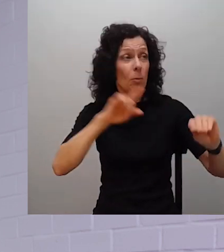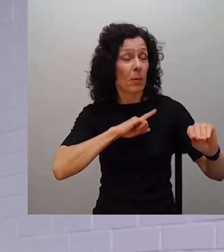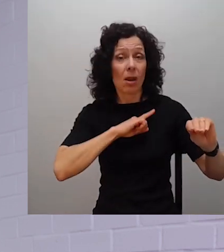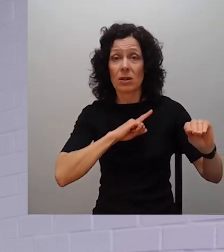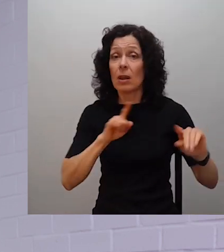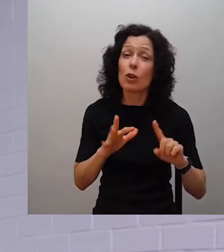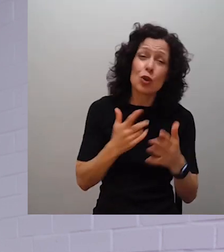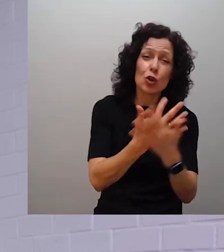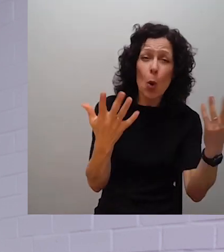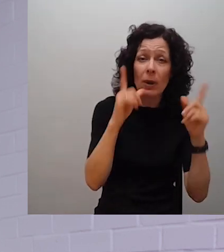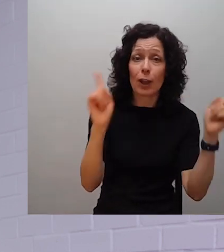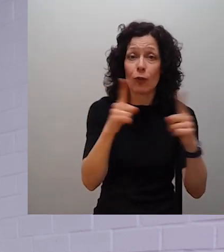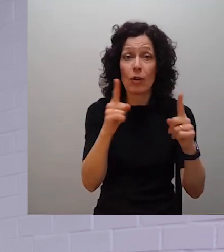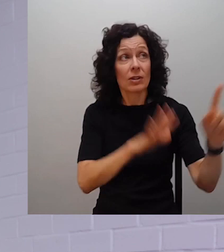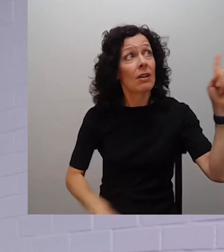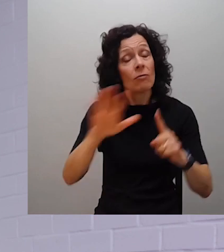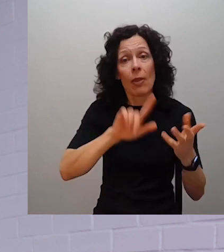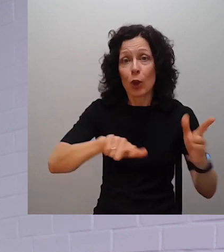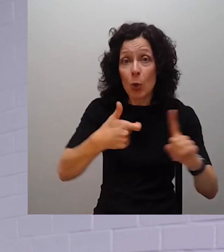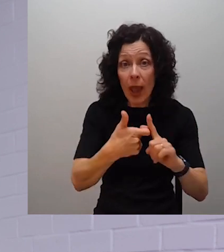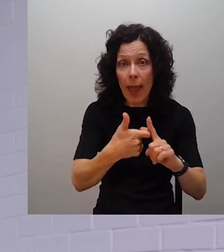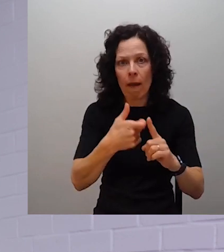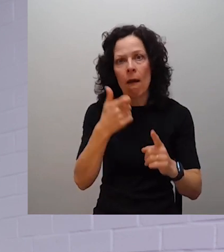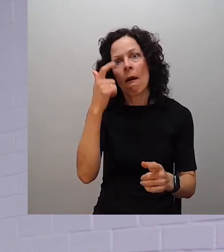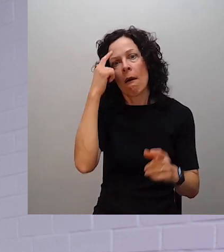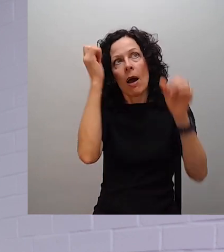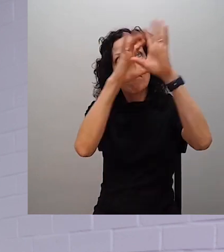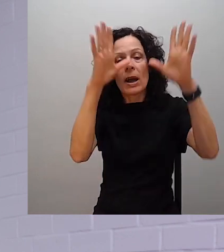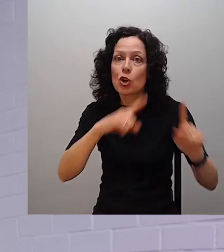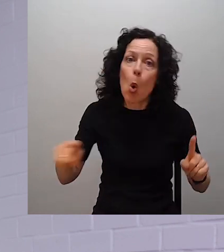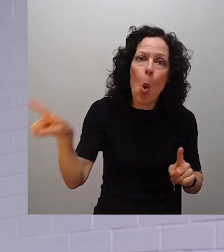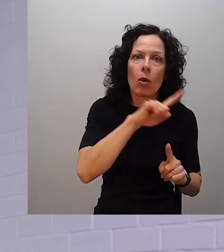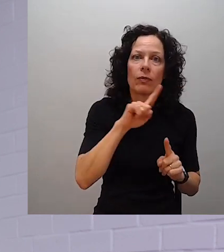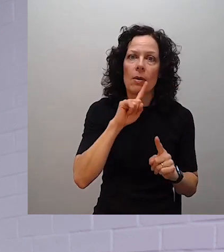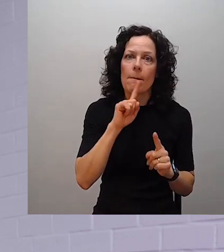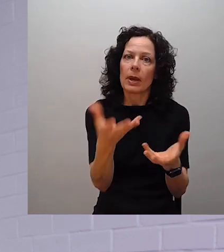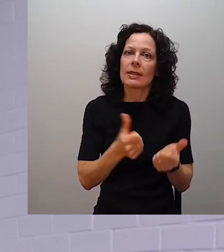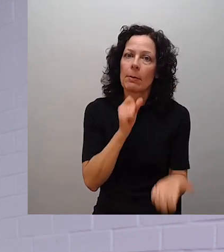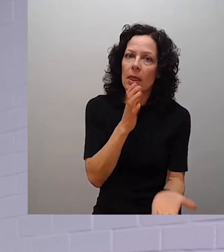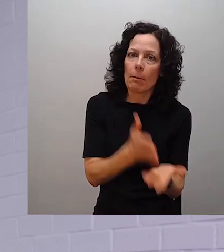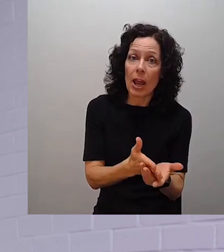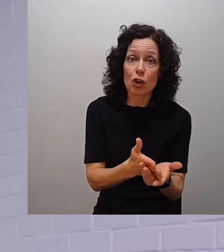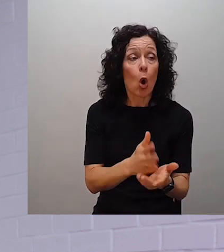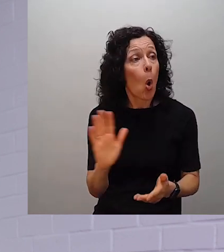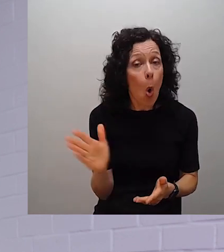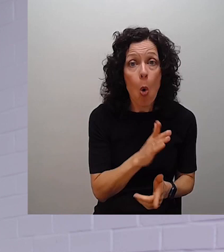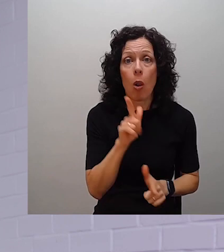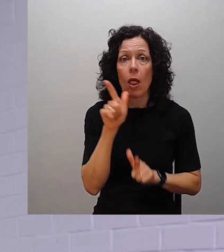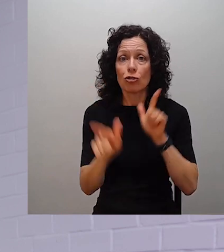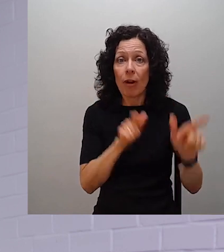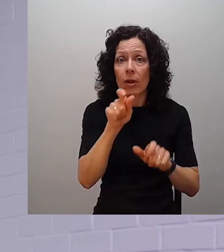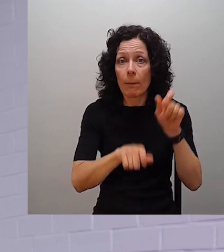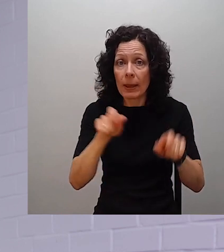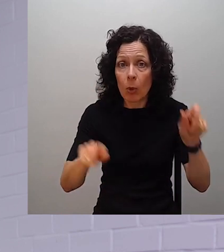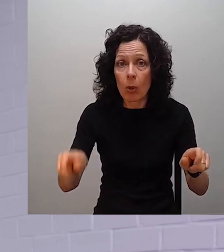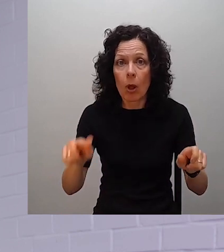universities around the UK. So imagine if every university had signed that pledge, every traveller who passes by and sees will